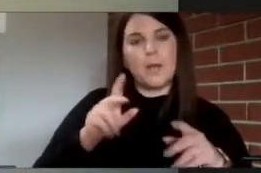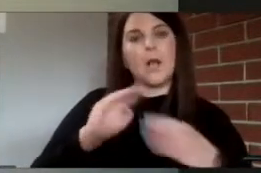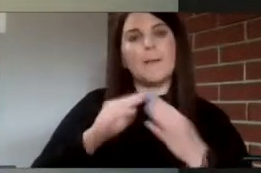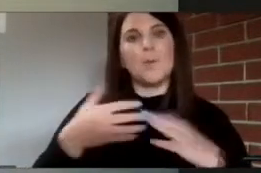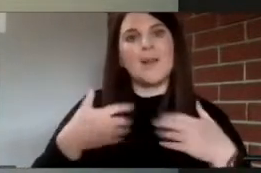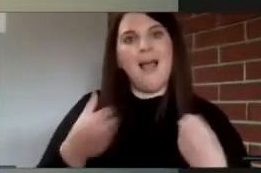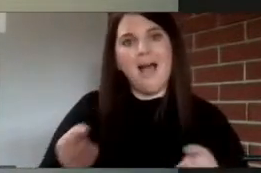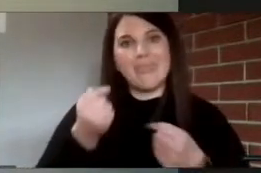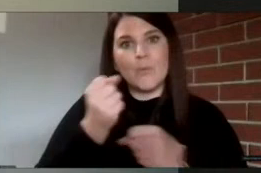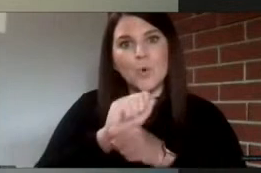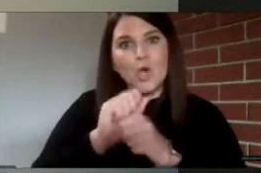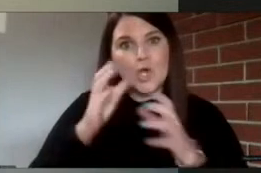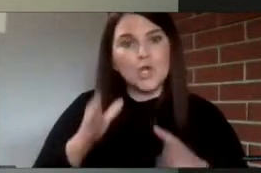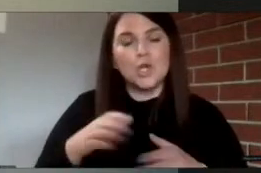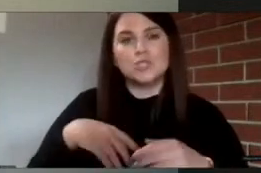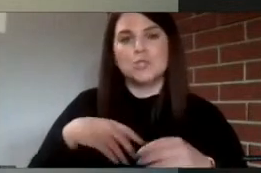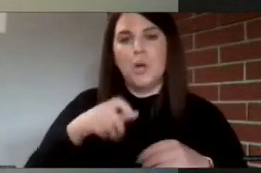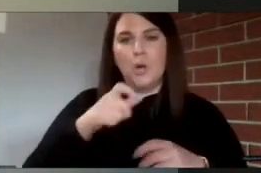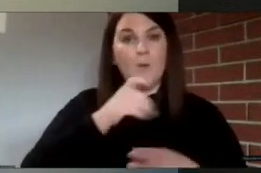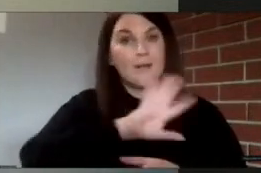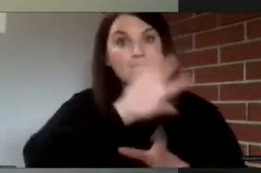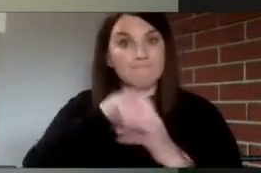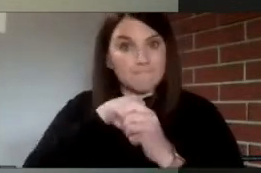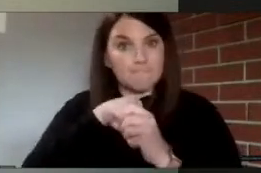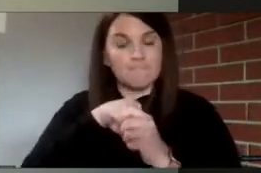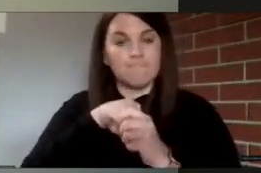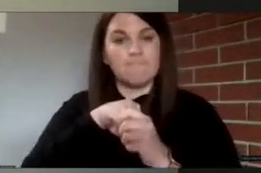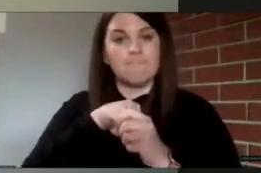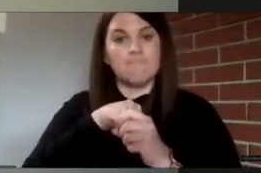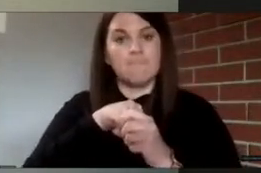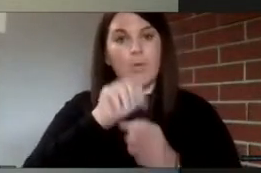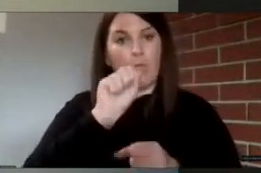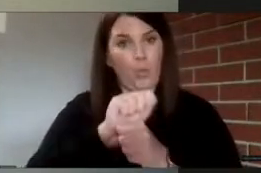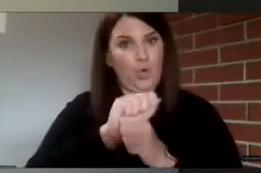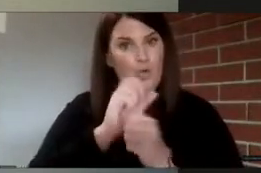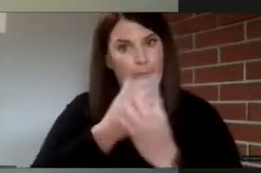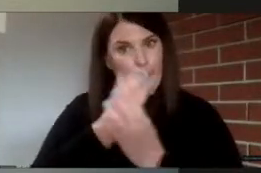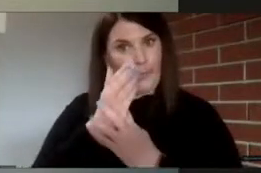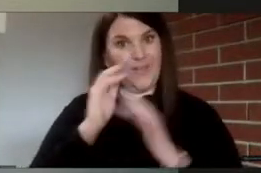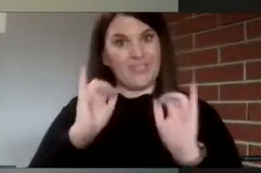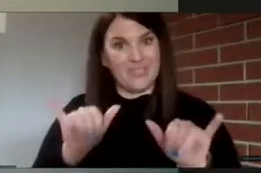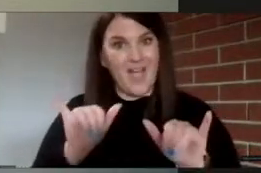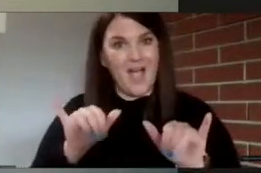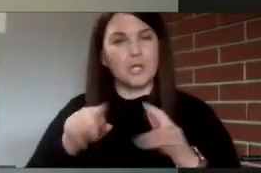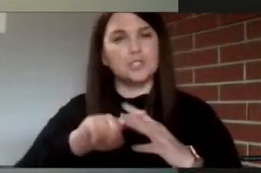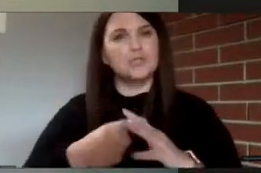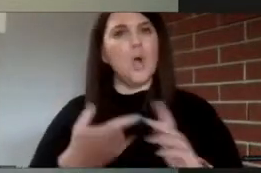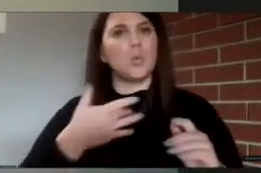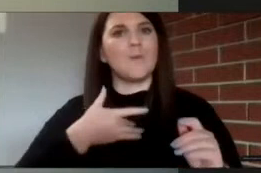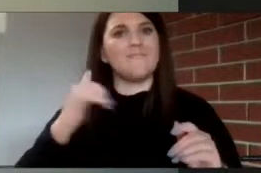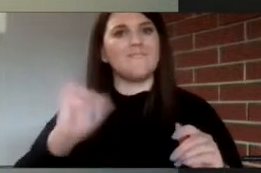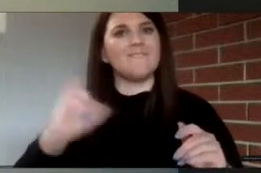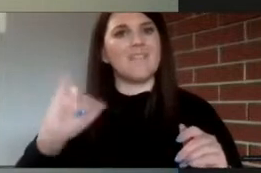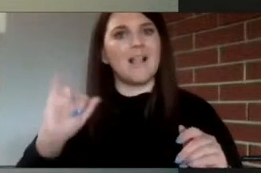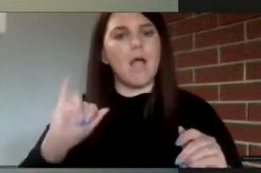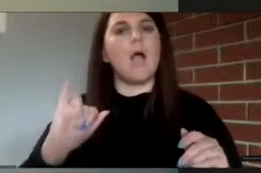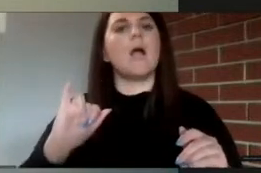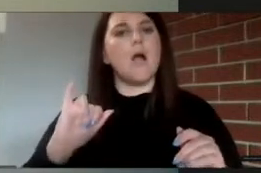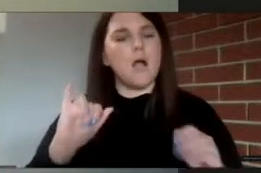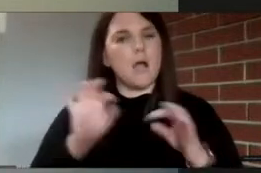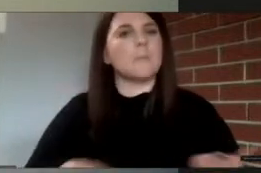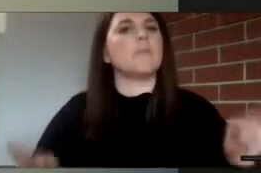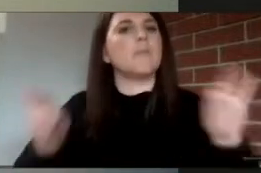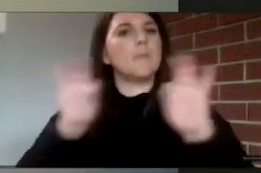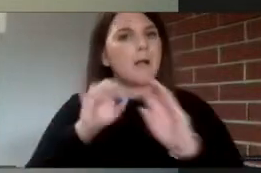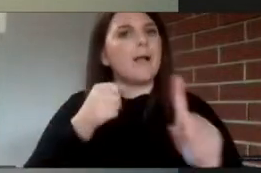and peer recovery specialists who get engaged in the work that they do through this start to feel like this is incredibly meaningful and